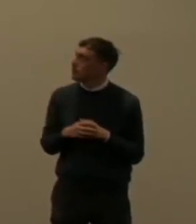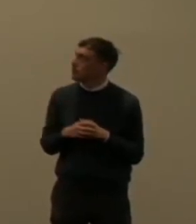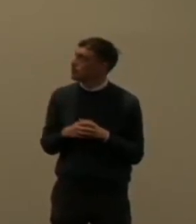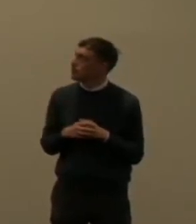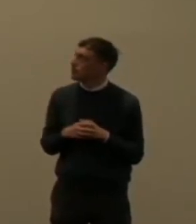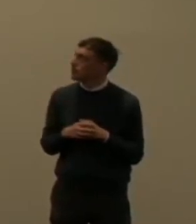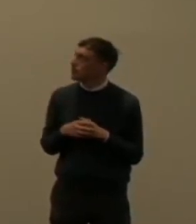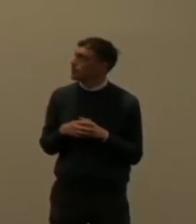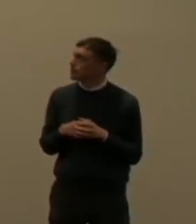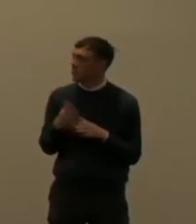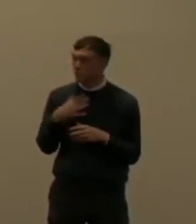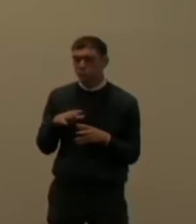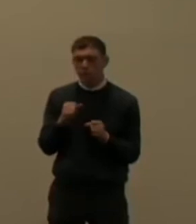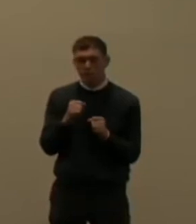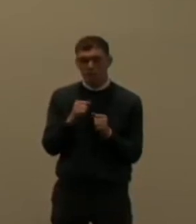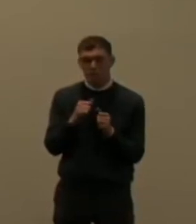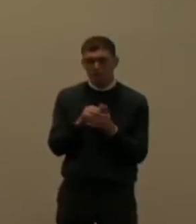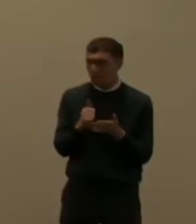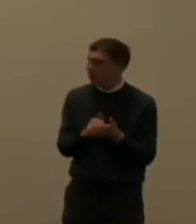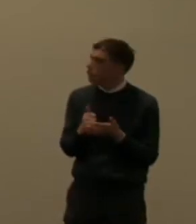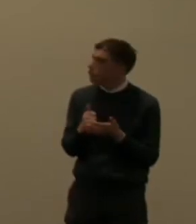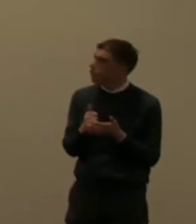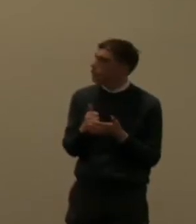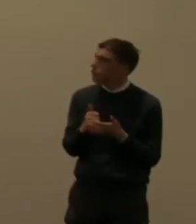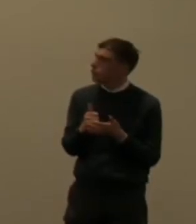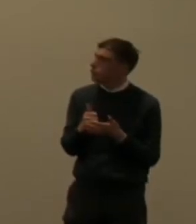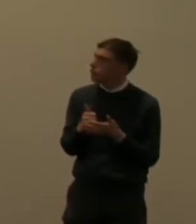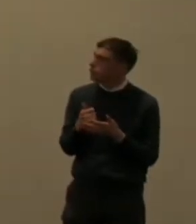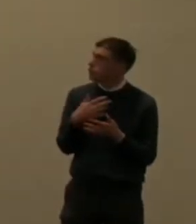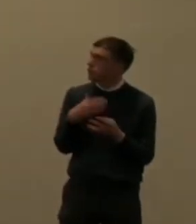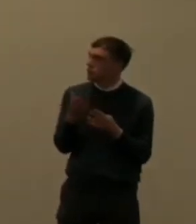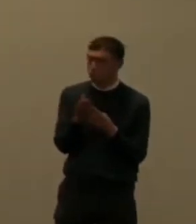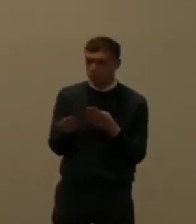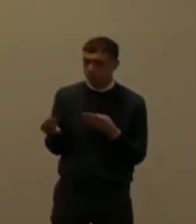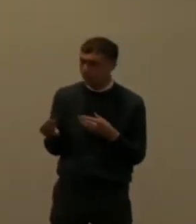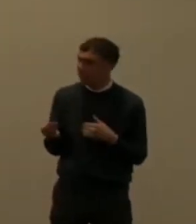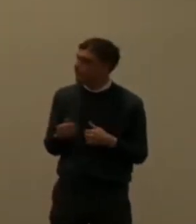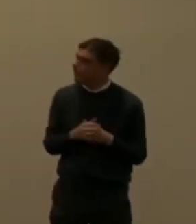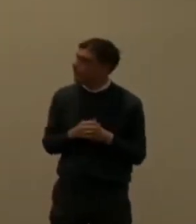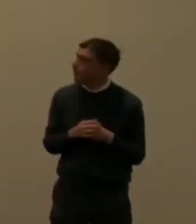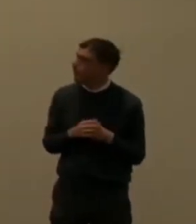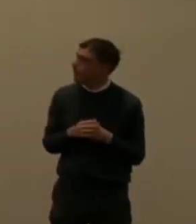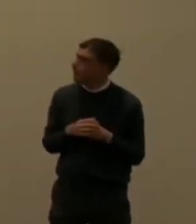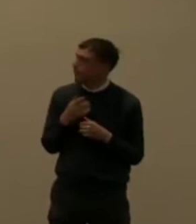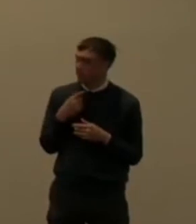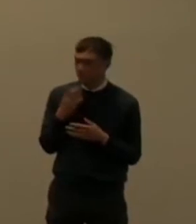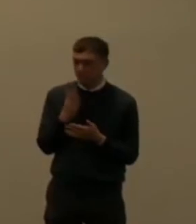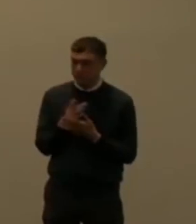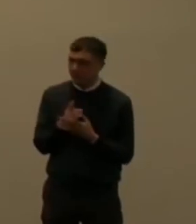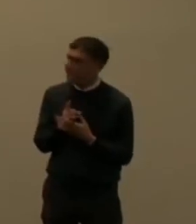environment. I want to be able to publish my solution. And let me just remove it here, so you will really believe me